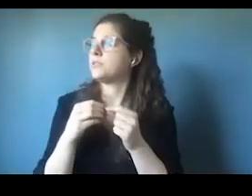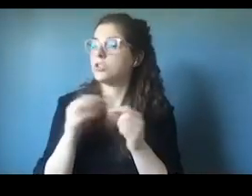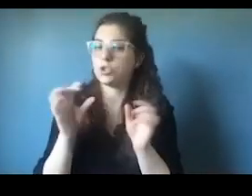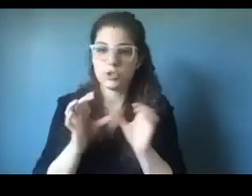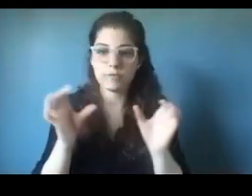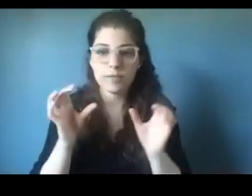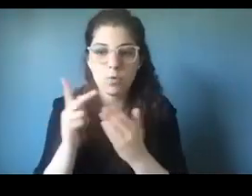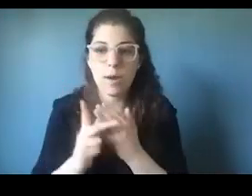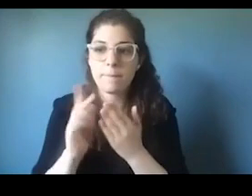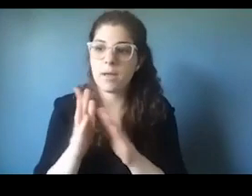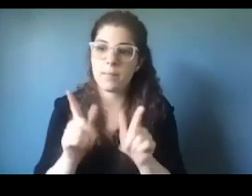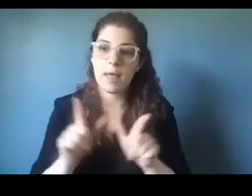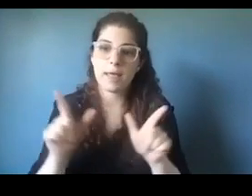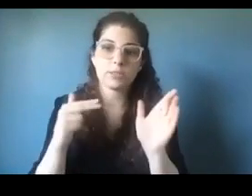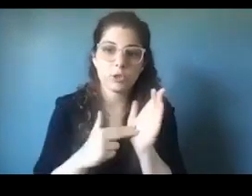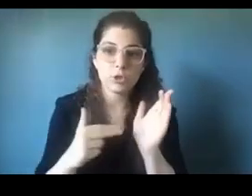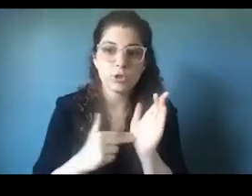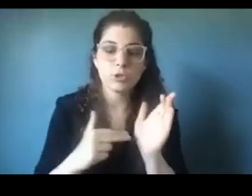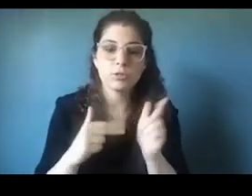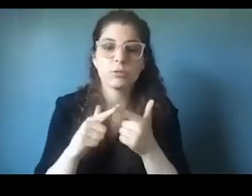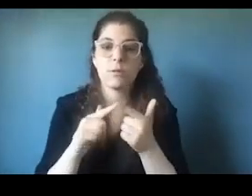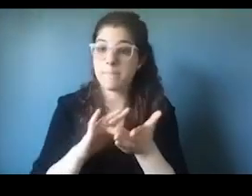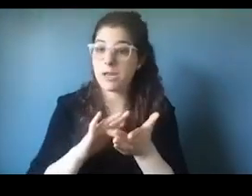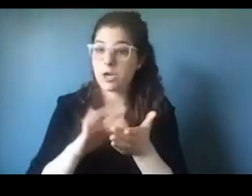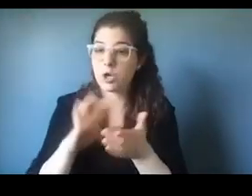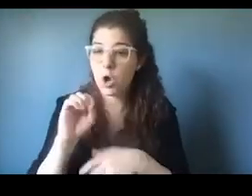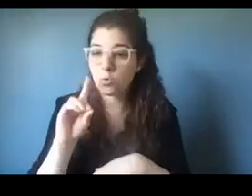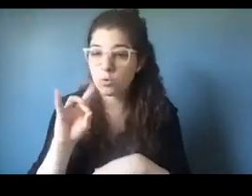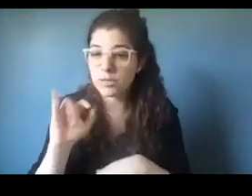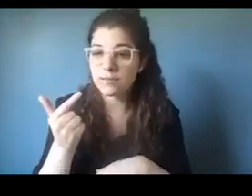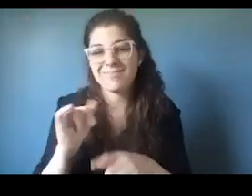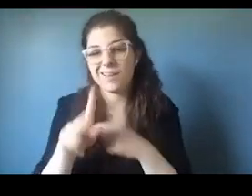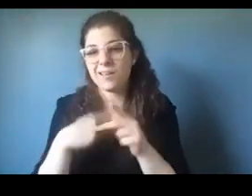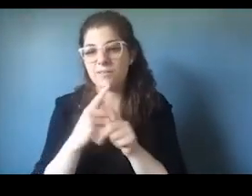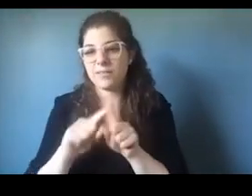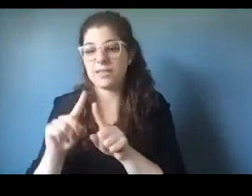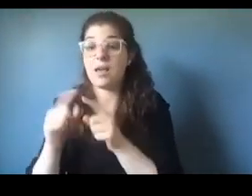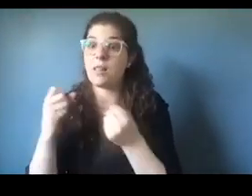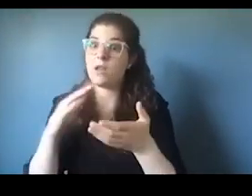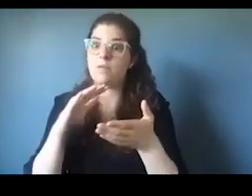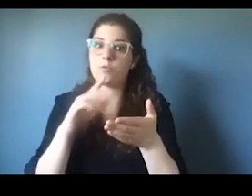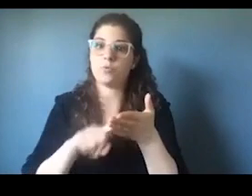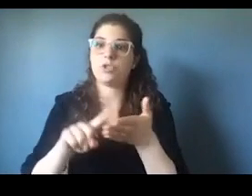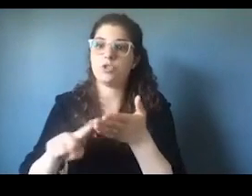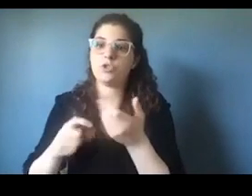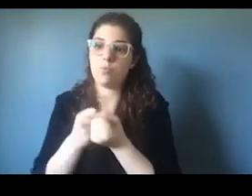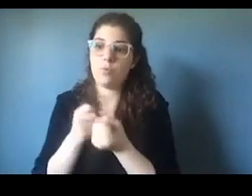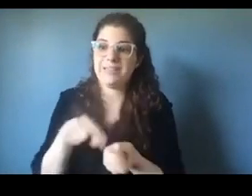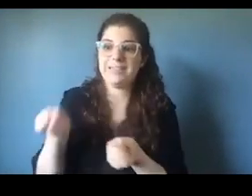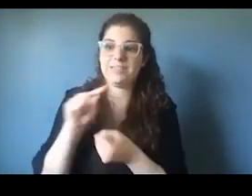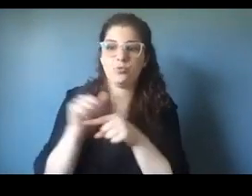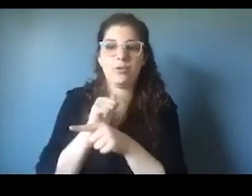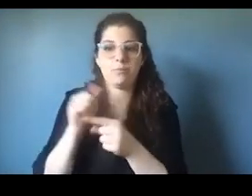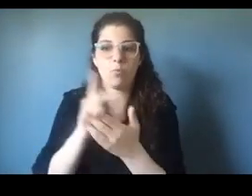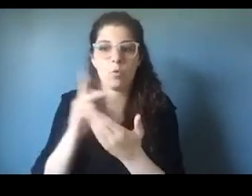programs to become a licensed nurse, you know, medical coding, things of that nature. There's a lot of research support that these kinds of sectoral training programs